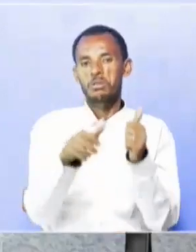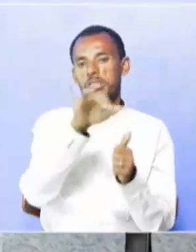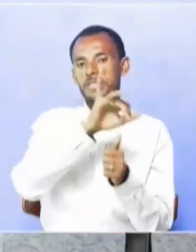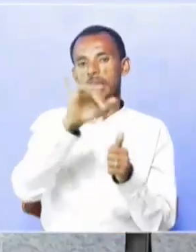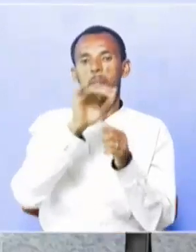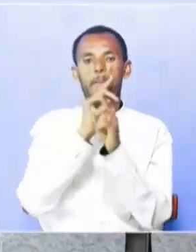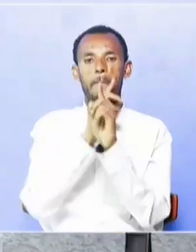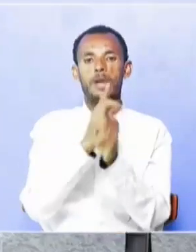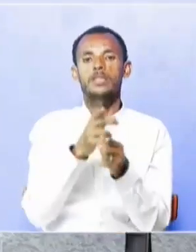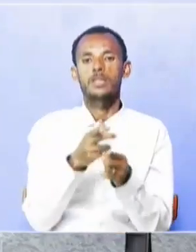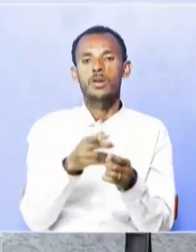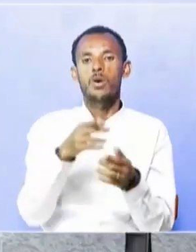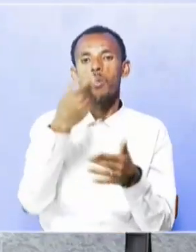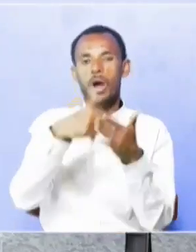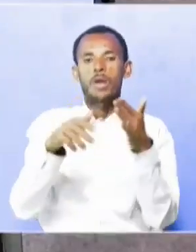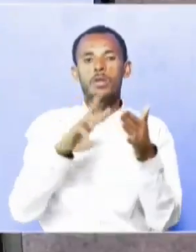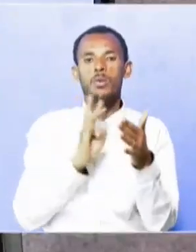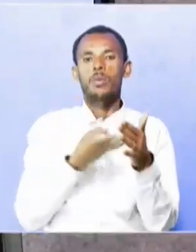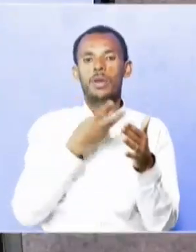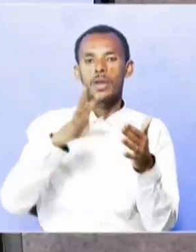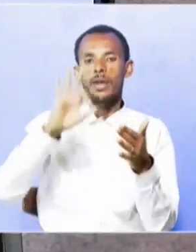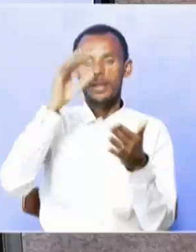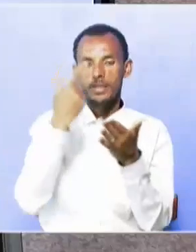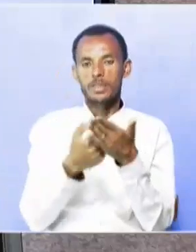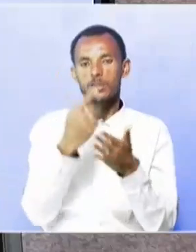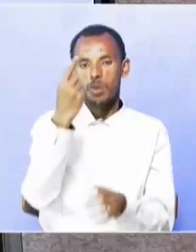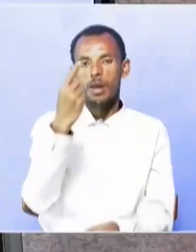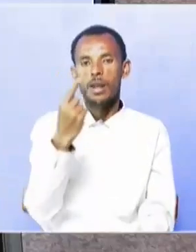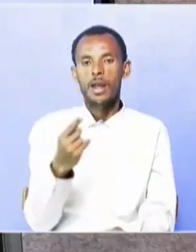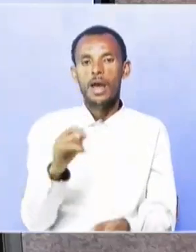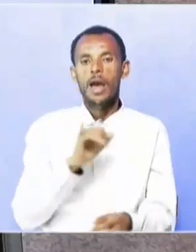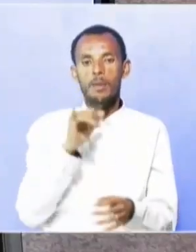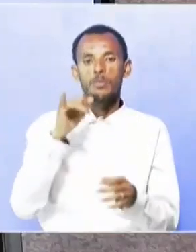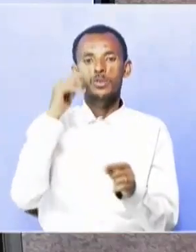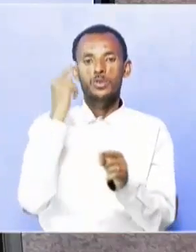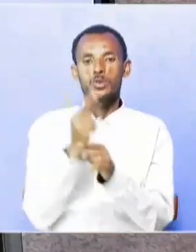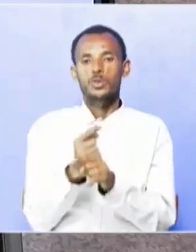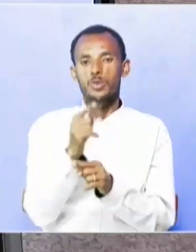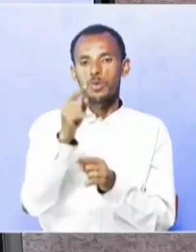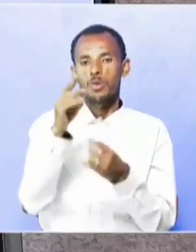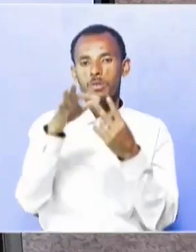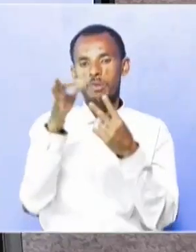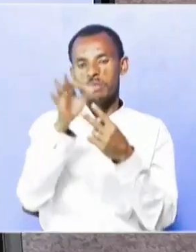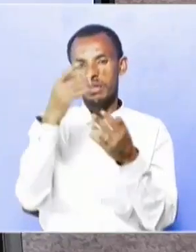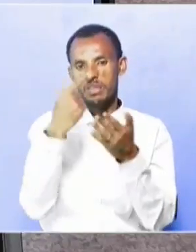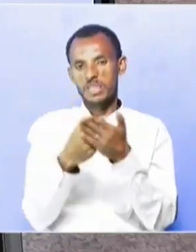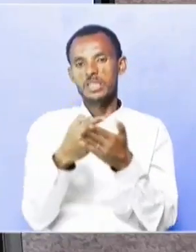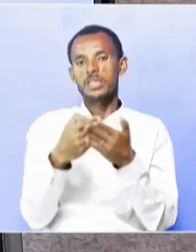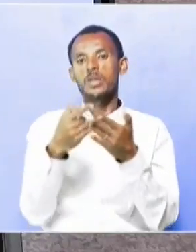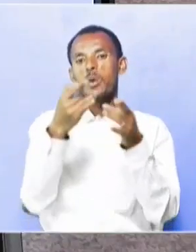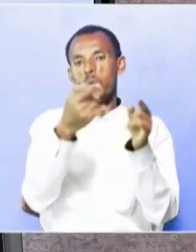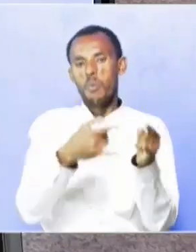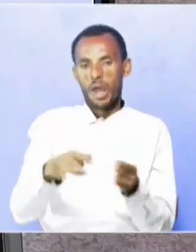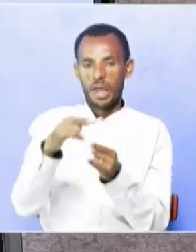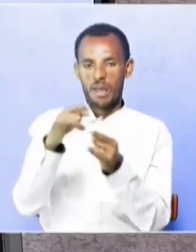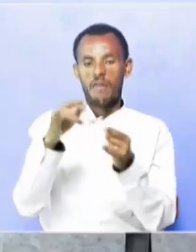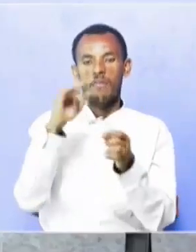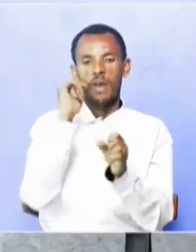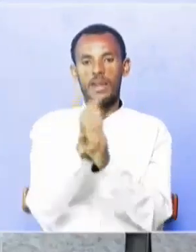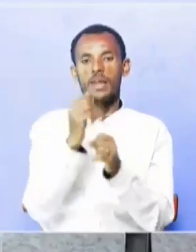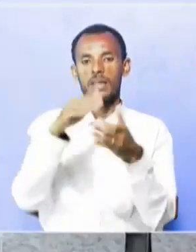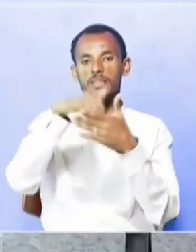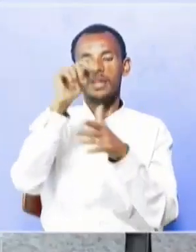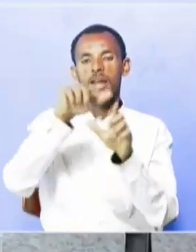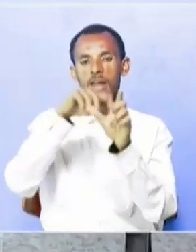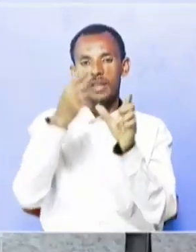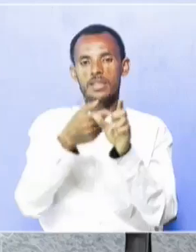same as what we have this one. I'm sure you don't prefer this way of finding the exterior angle,